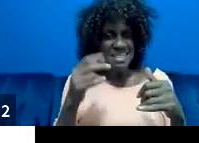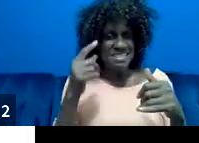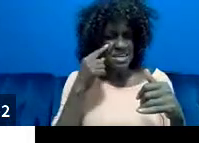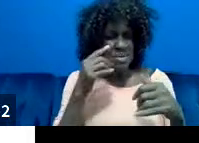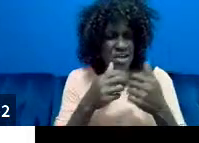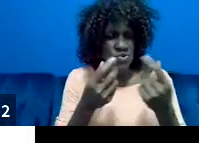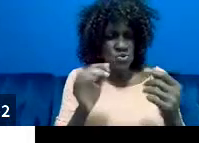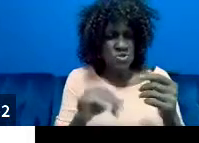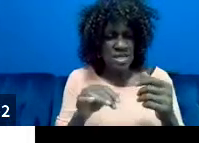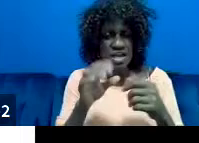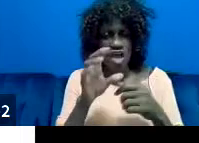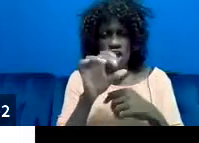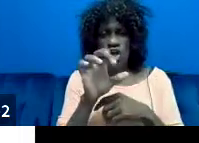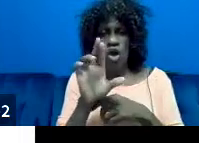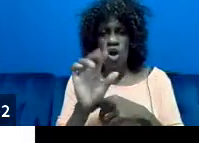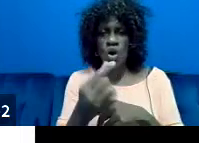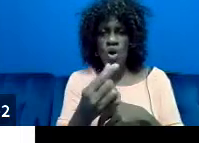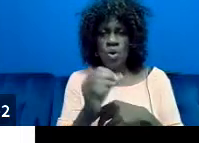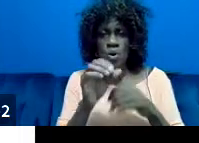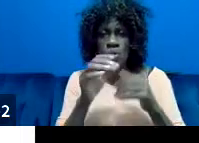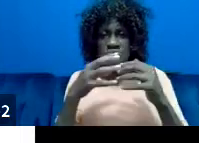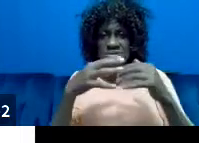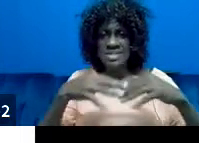done though. A cargo net going across